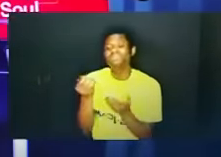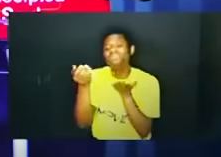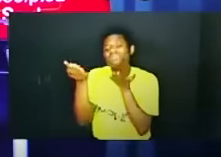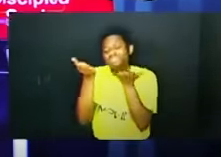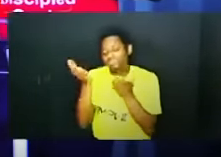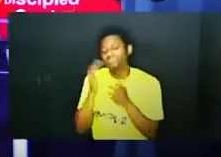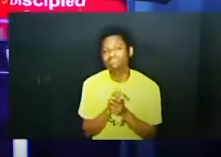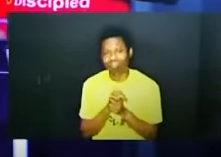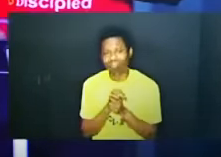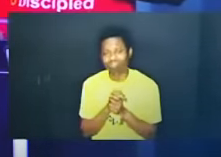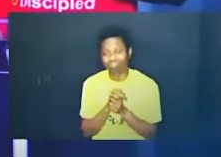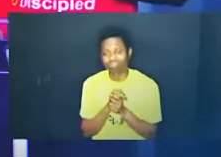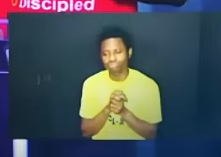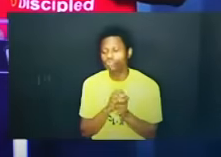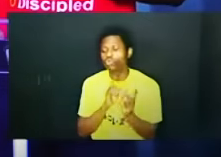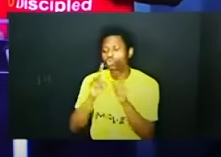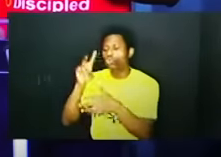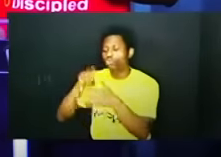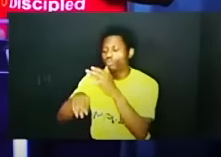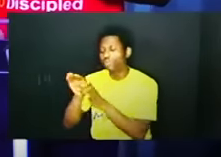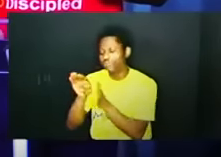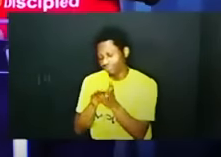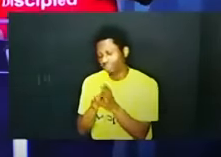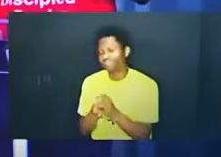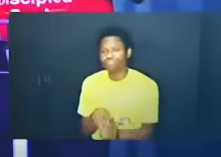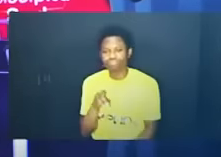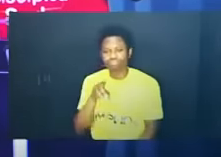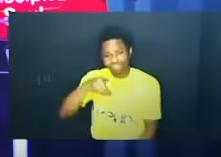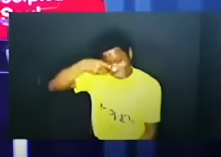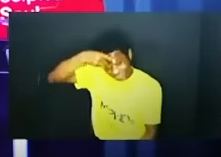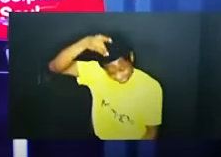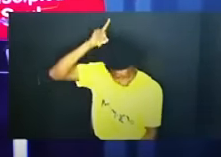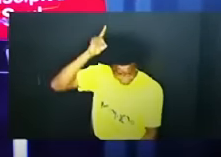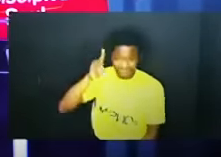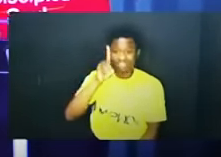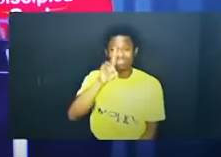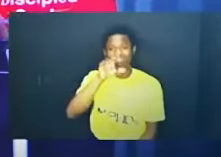Let's go to Daniel chapter 3. Daniel chapter 3, verse